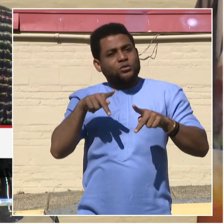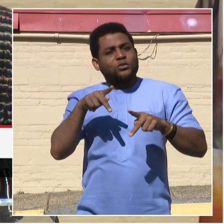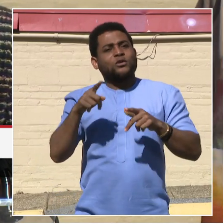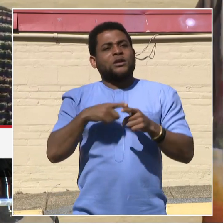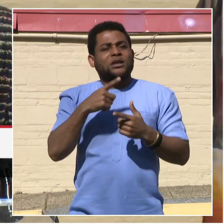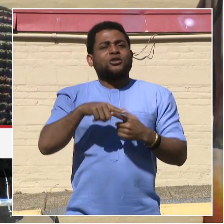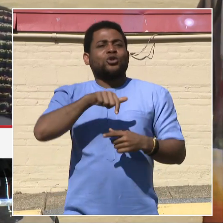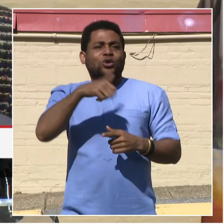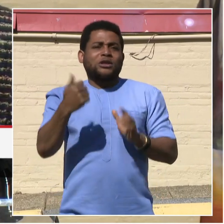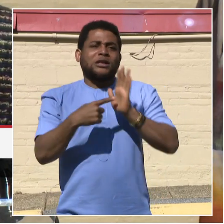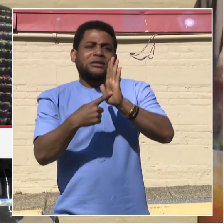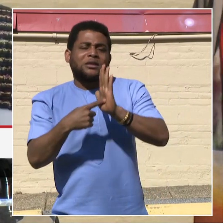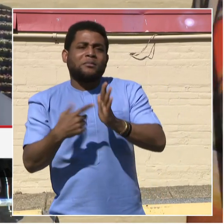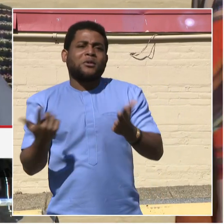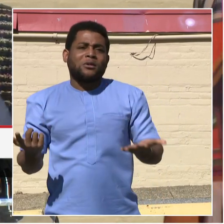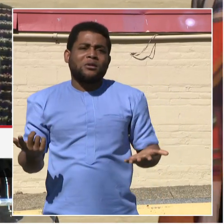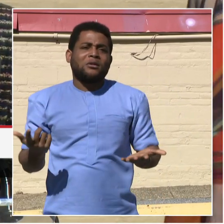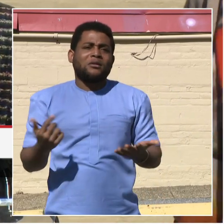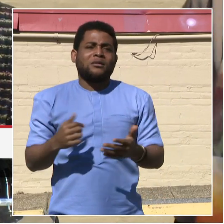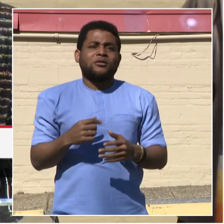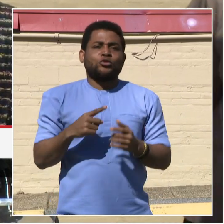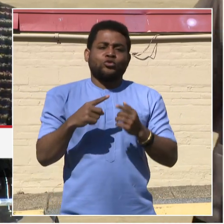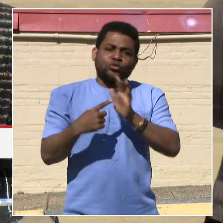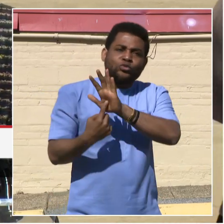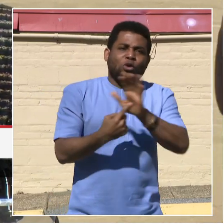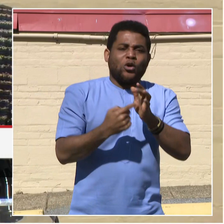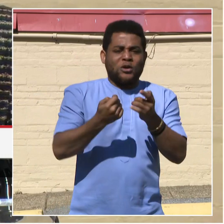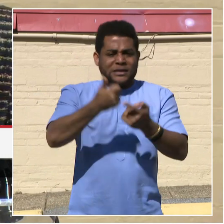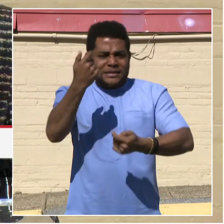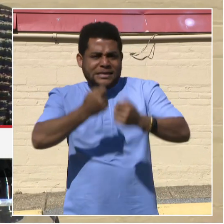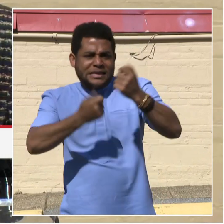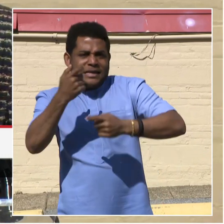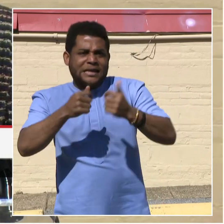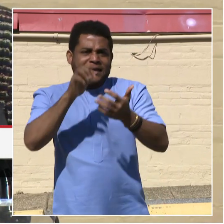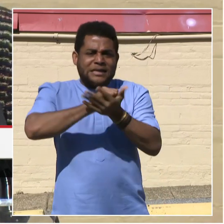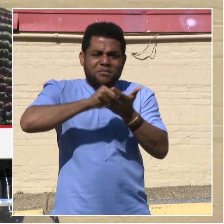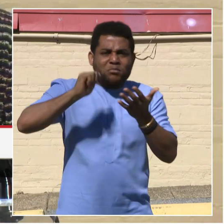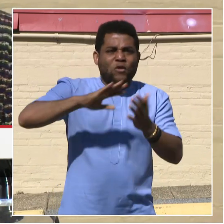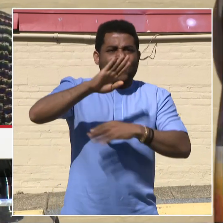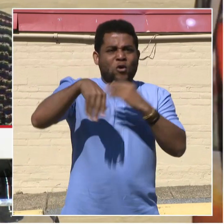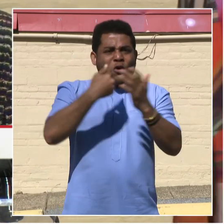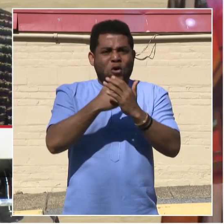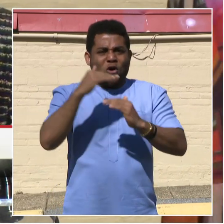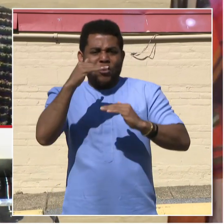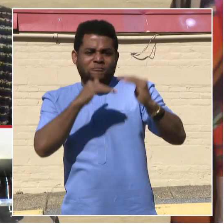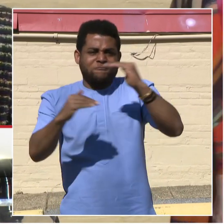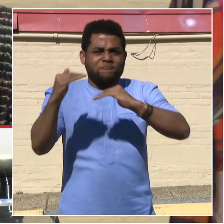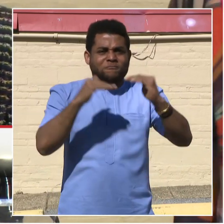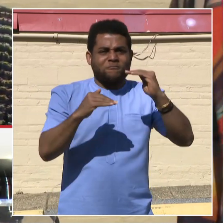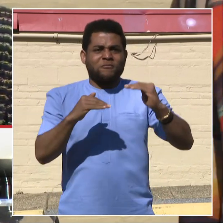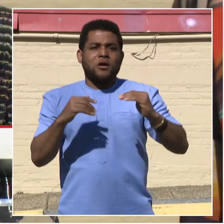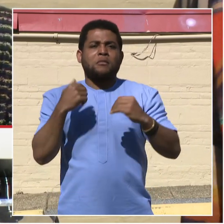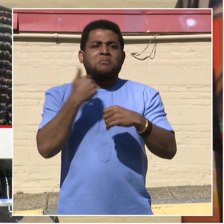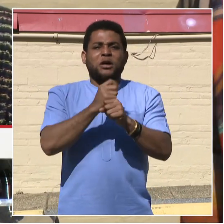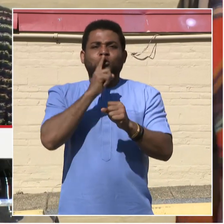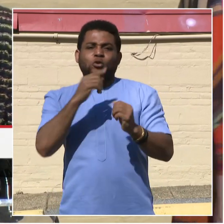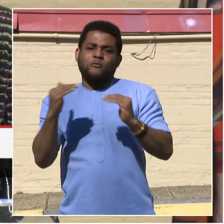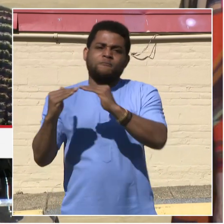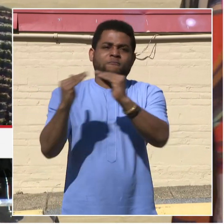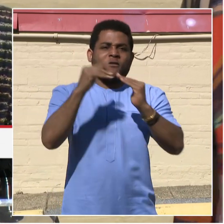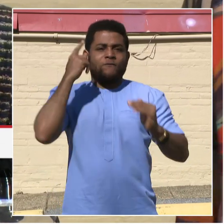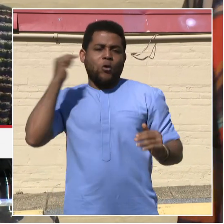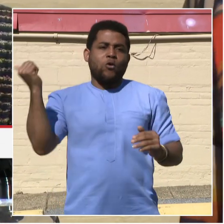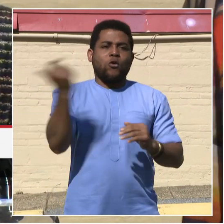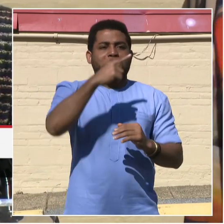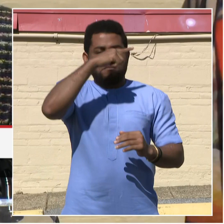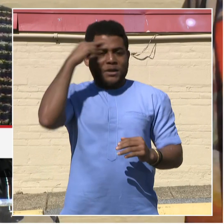investments we need to eliminate those disparities and build up communities here in the District of Columbia, black and brown communities right here in our